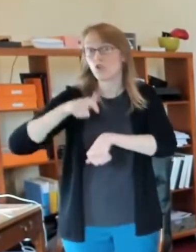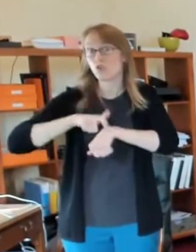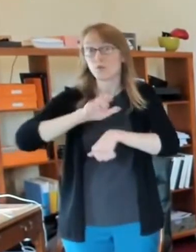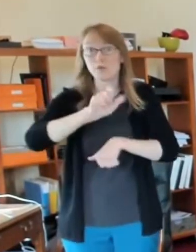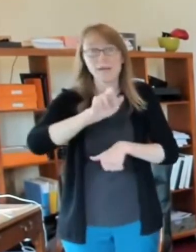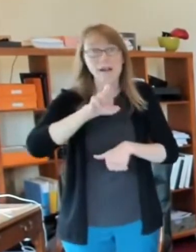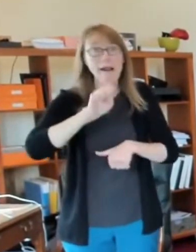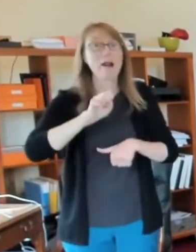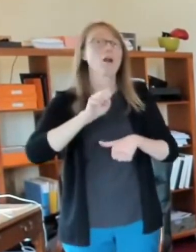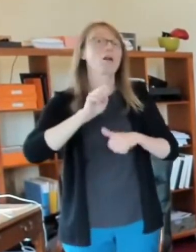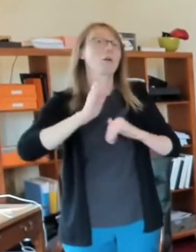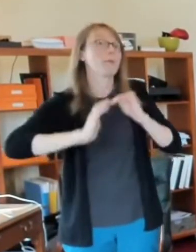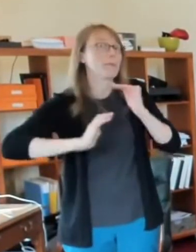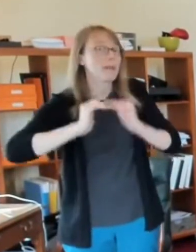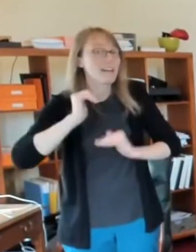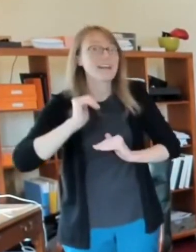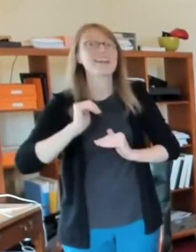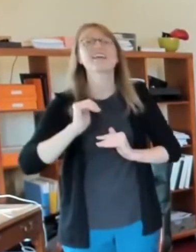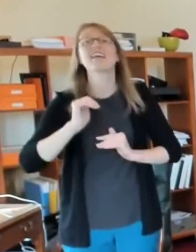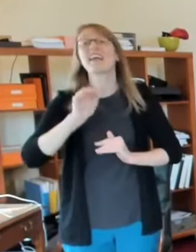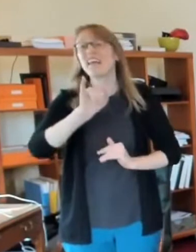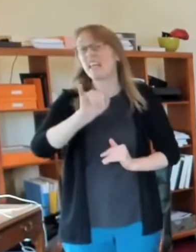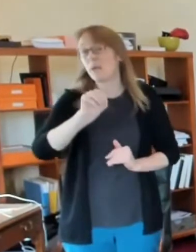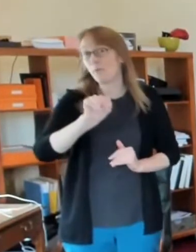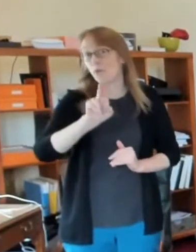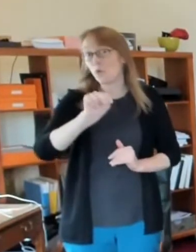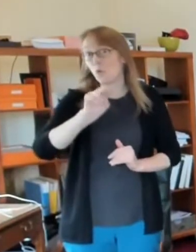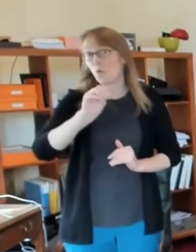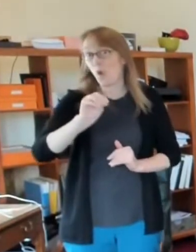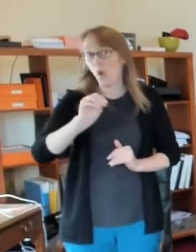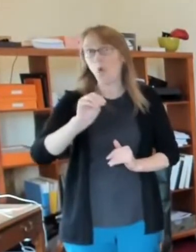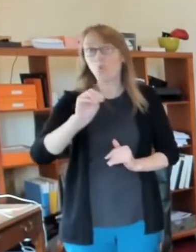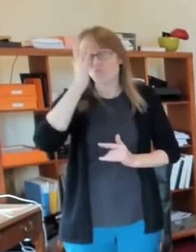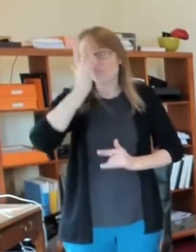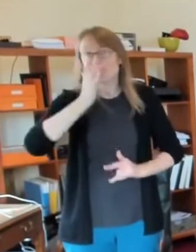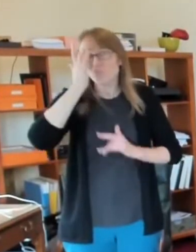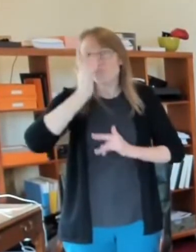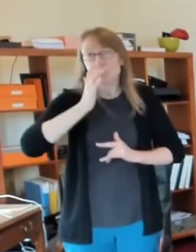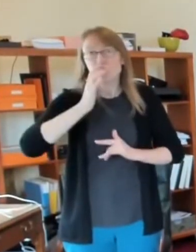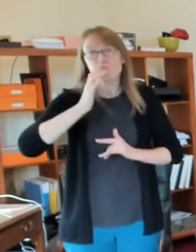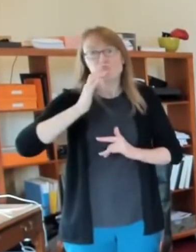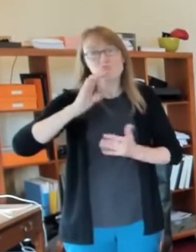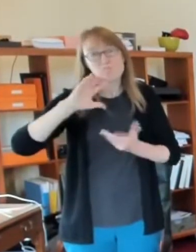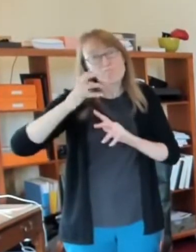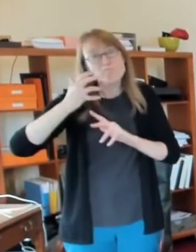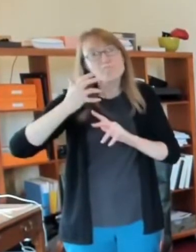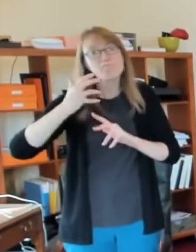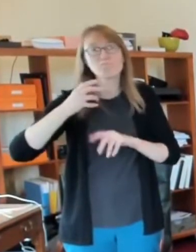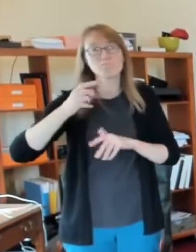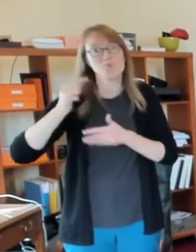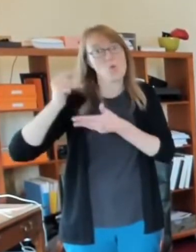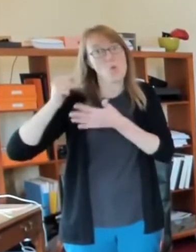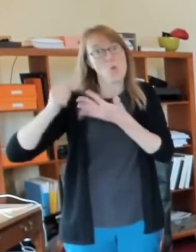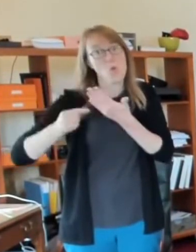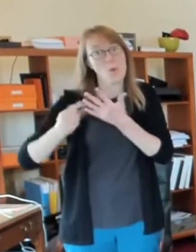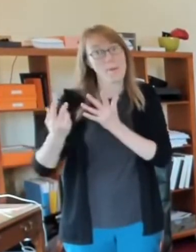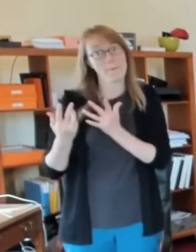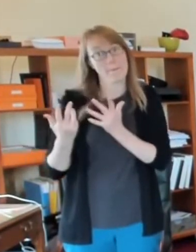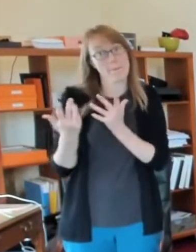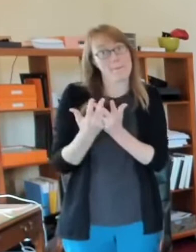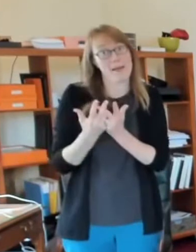you're immunocompromised, all of those kinds of things, you don't have to have a notary.